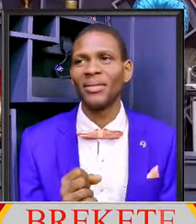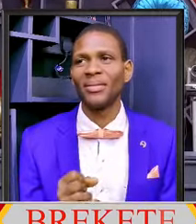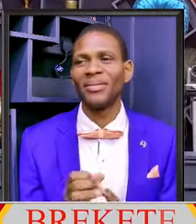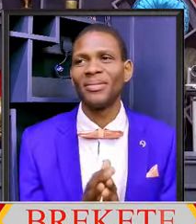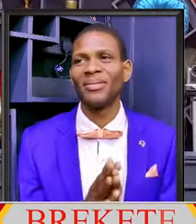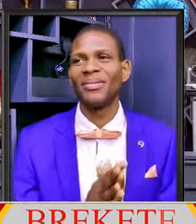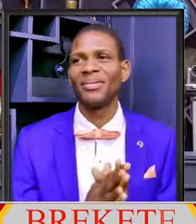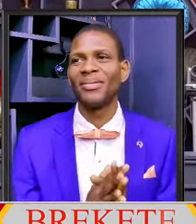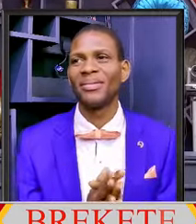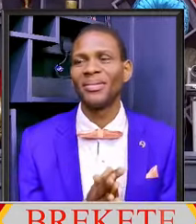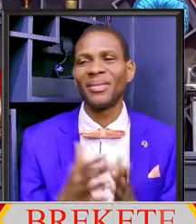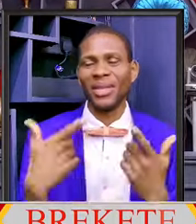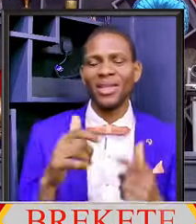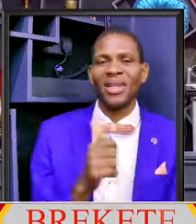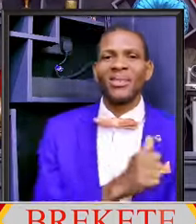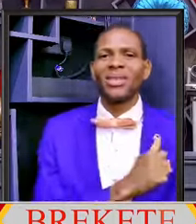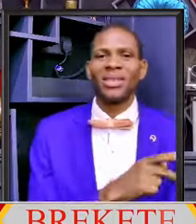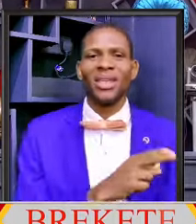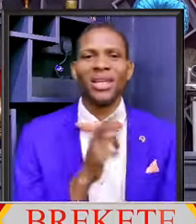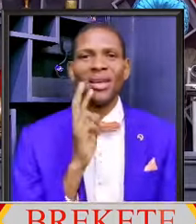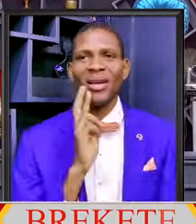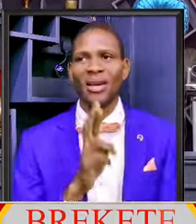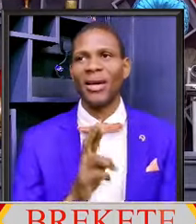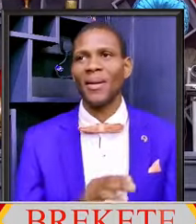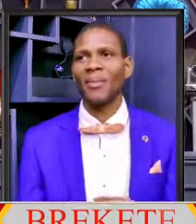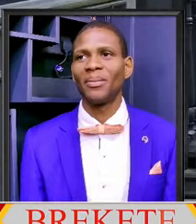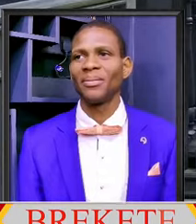Thank you. Let's appreciate.